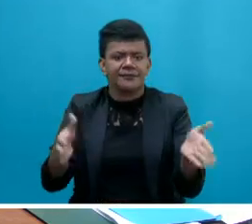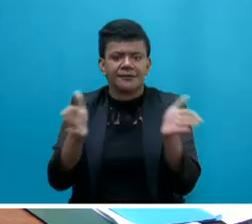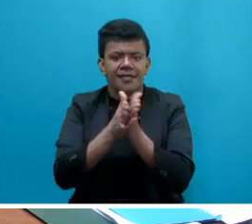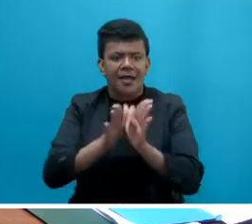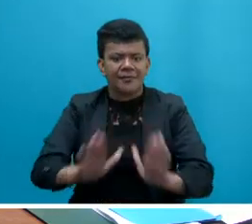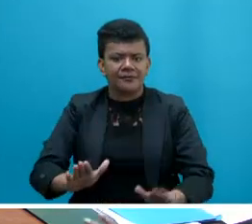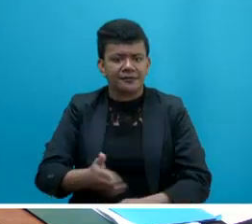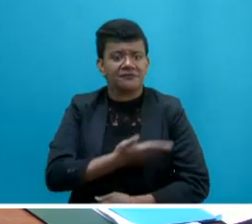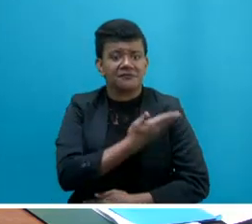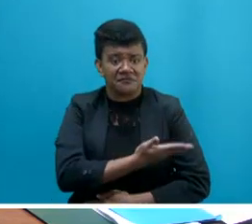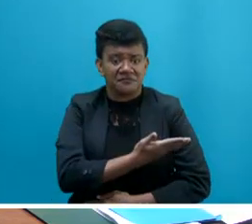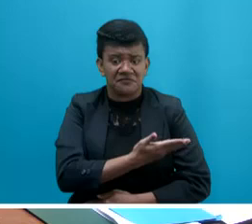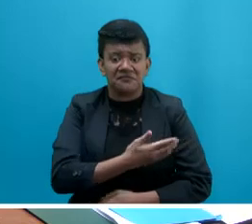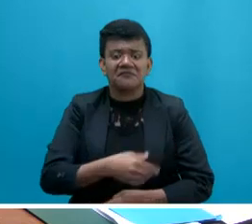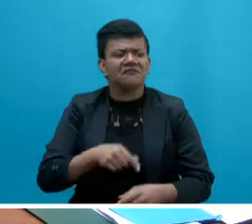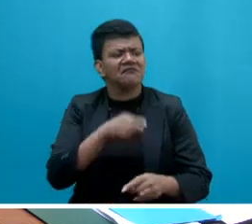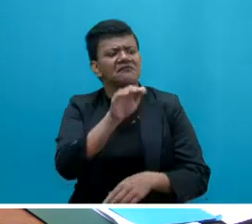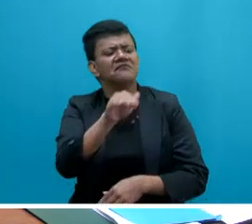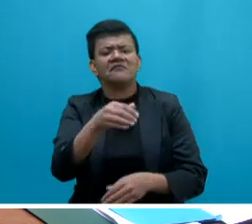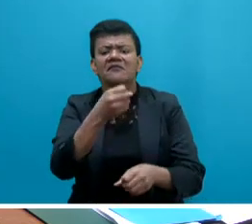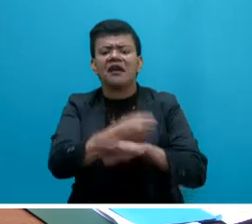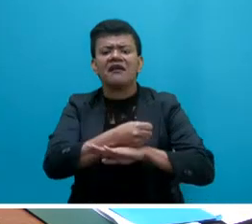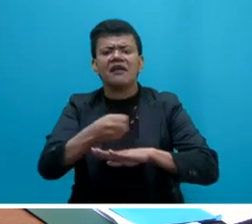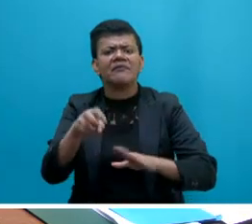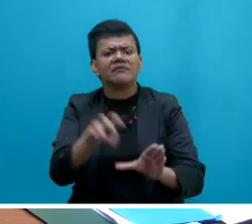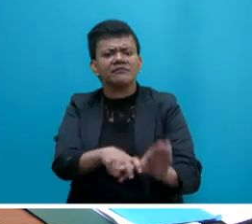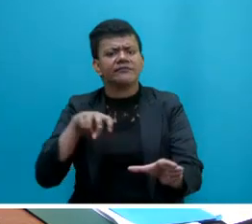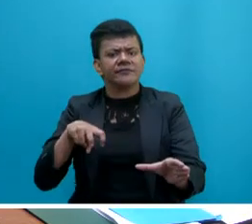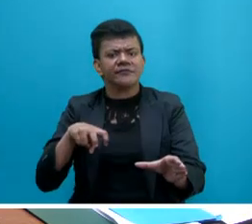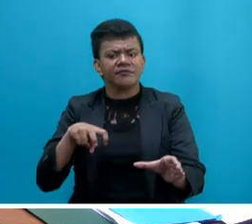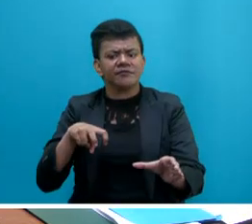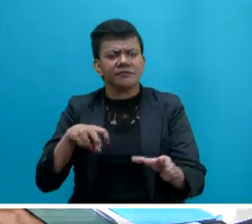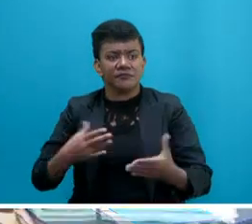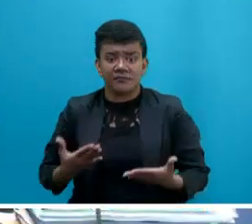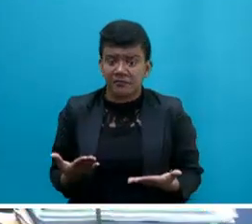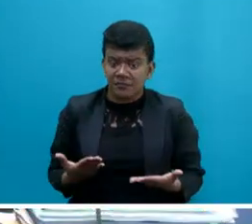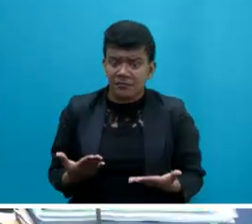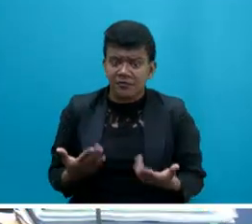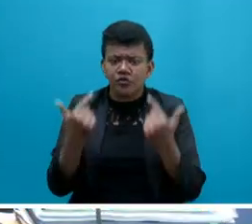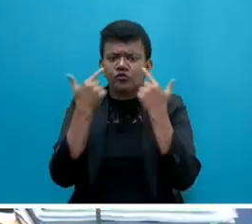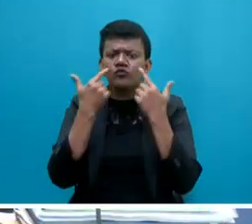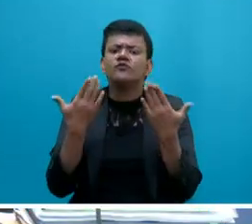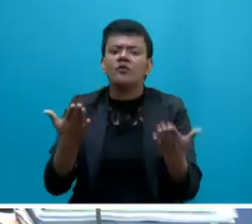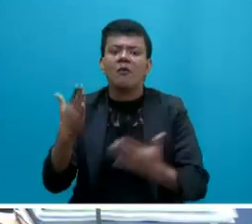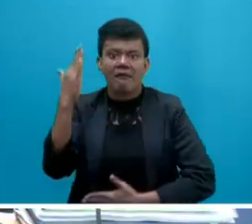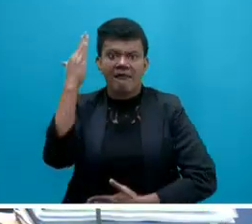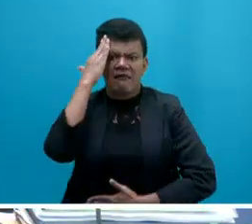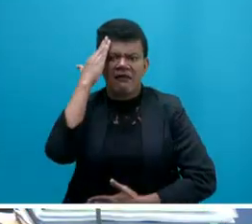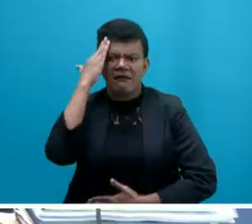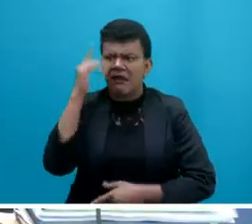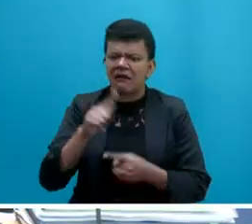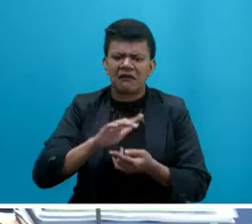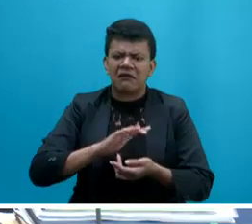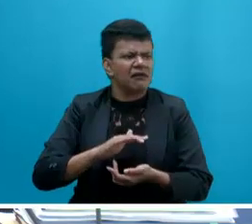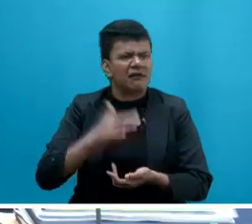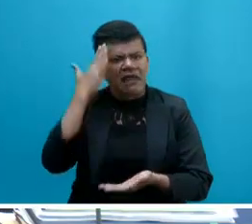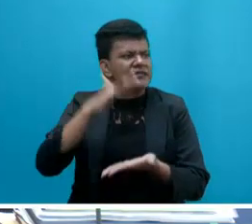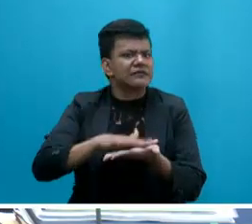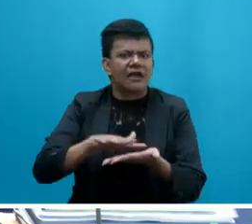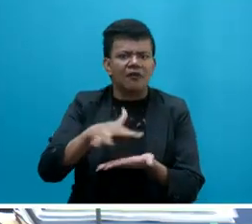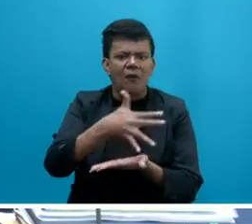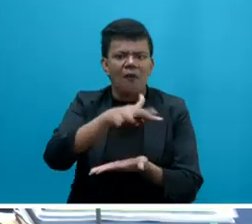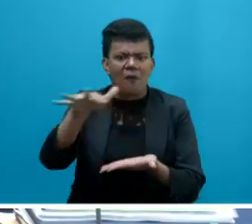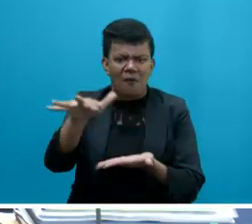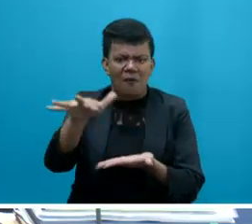the government to stand out, which reflects their shallow thinking and lack of vision. I would have thought, Mr.